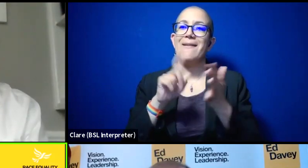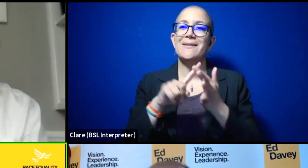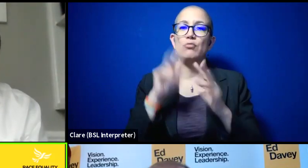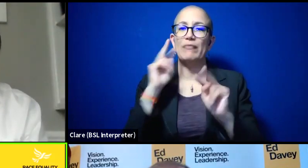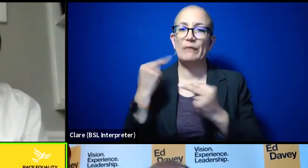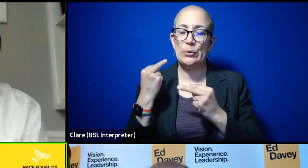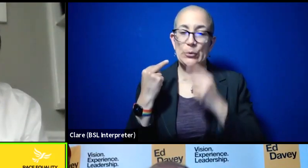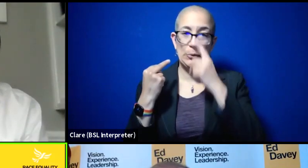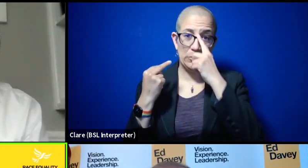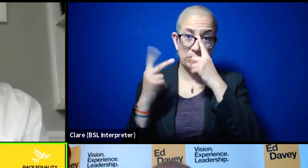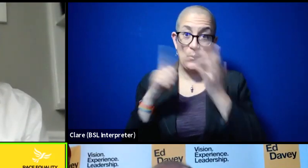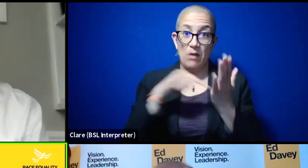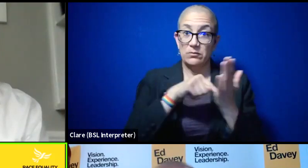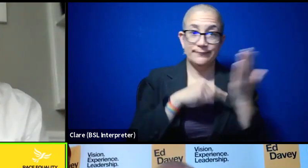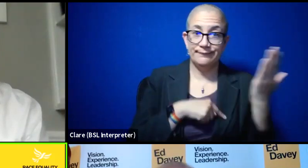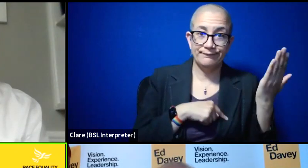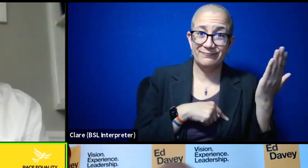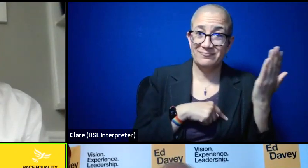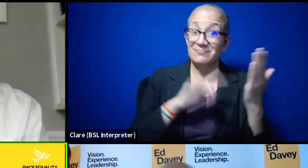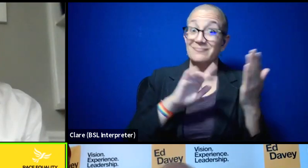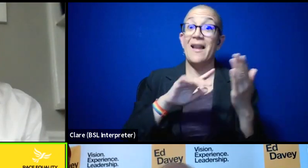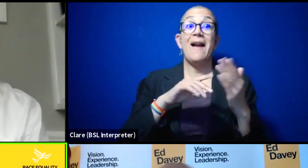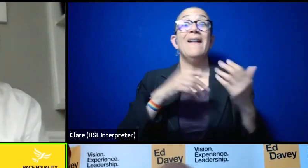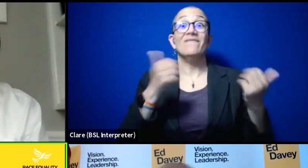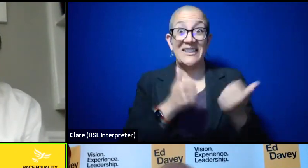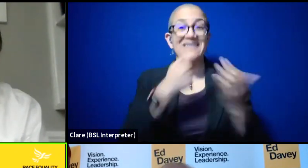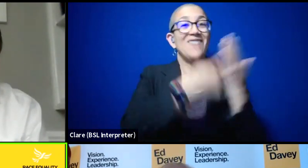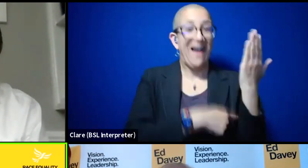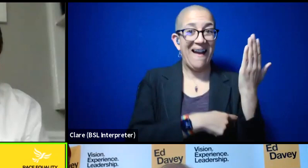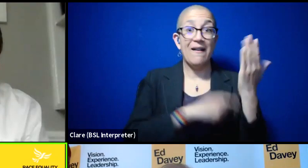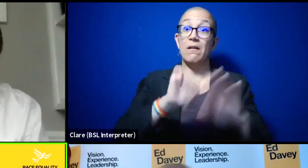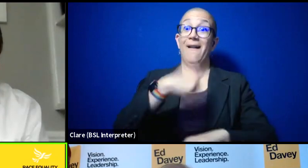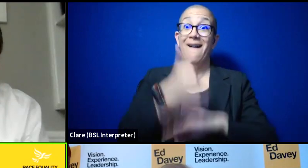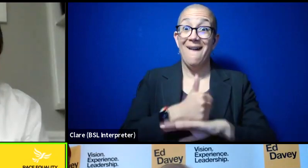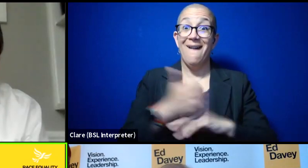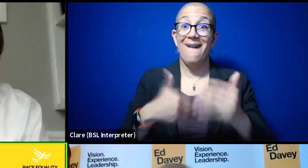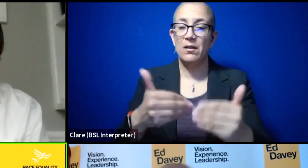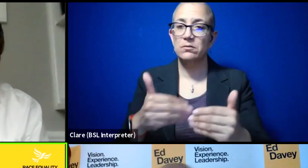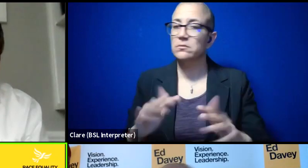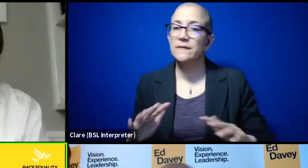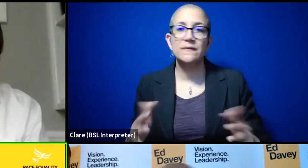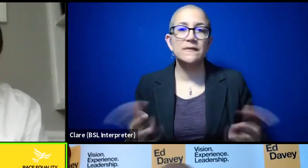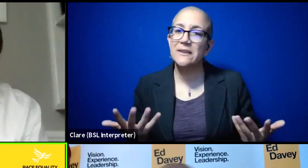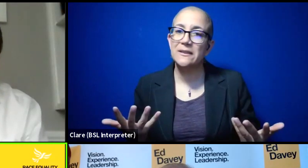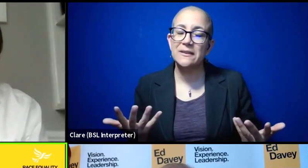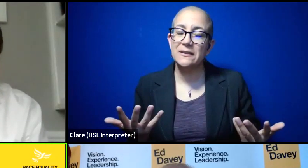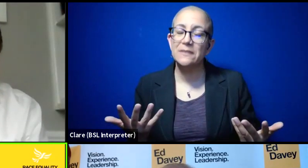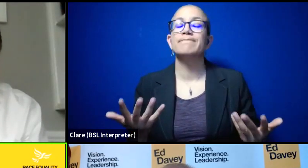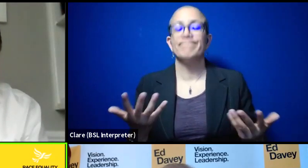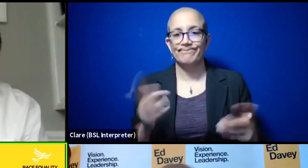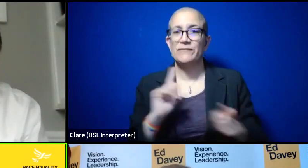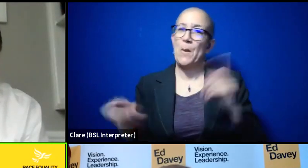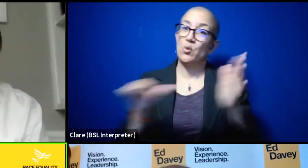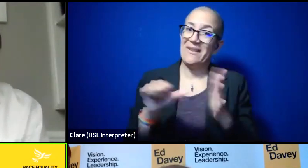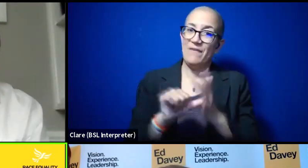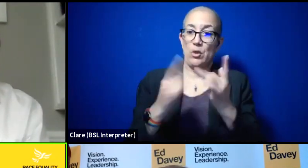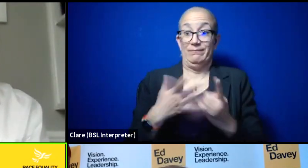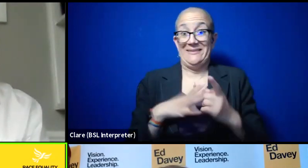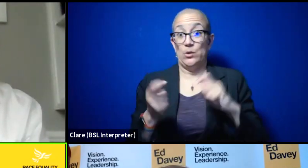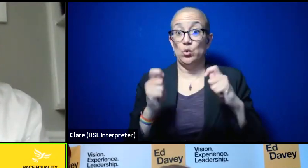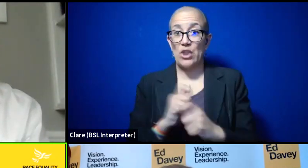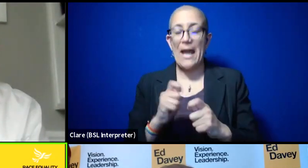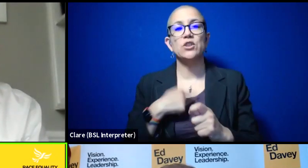that they weren't fully implemented. And the most difficult thing that we need to change, and this is what I'm